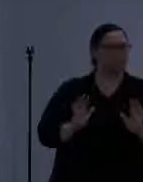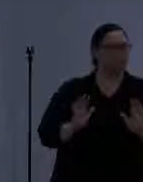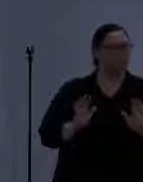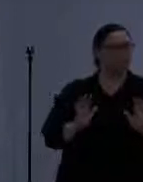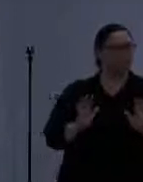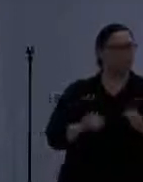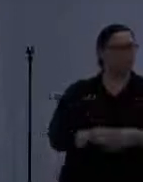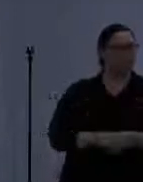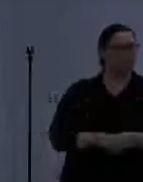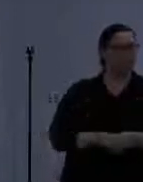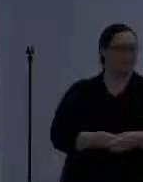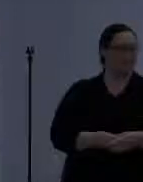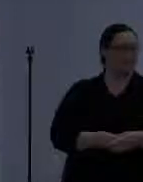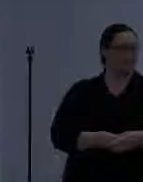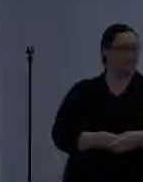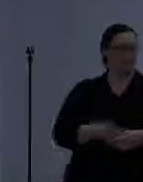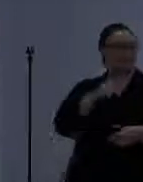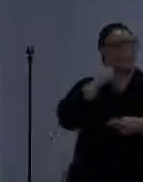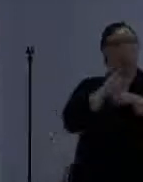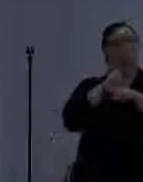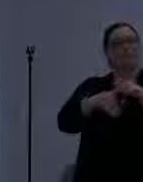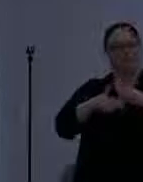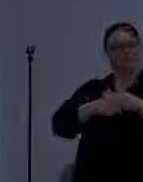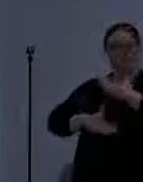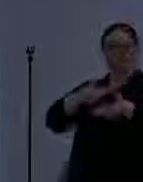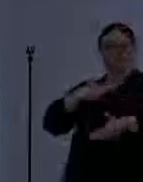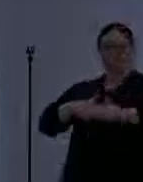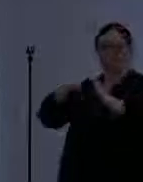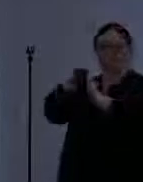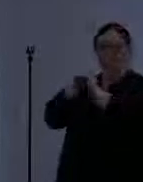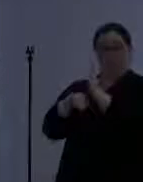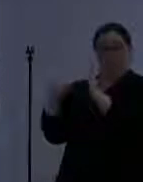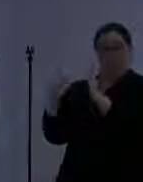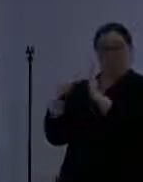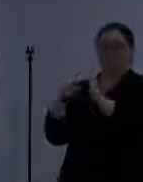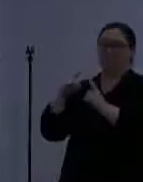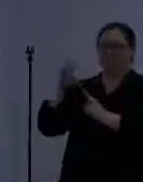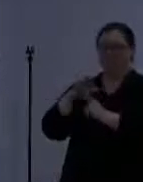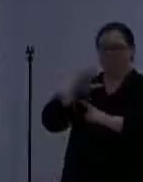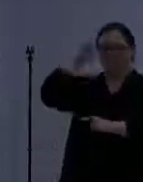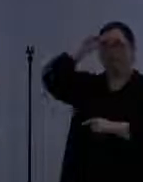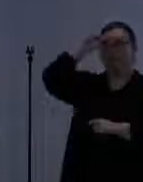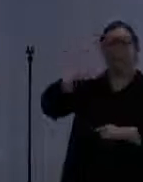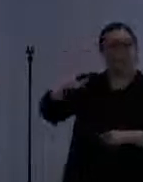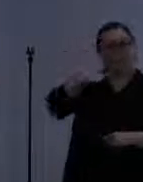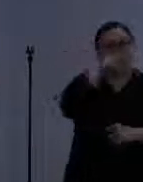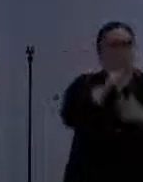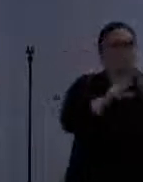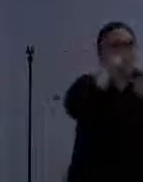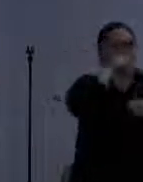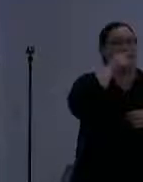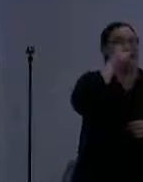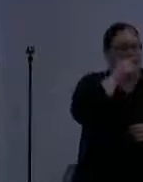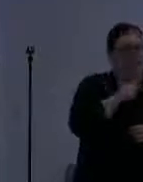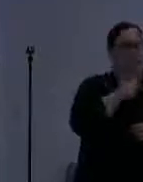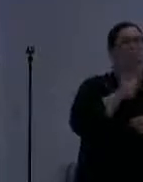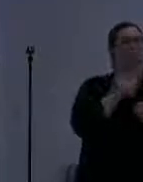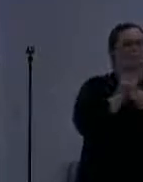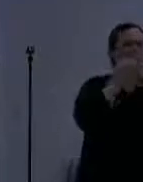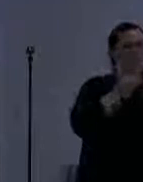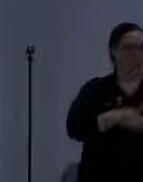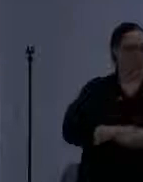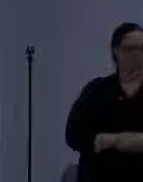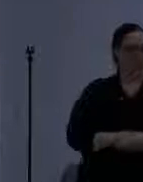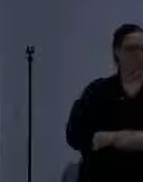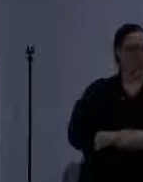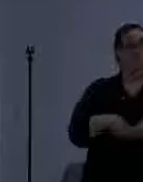about some of the things that are in the Code of Conduct. There's also an element of minimising red tape. So the framework